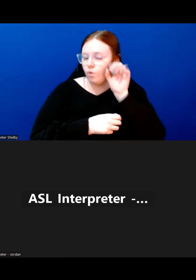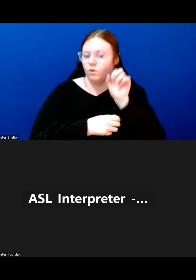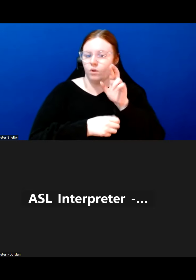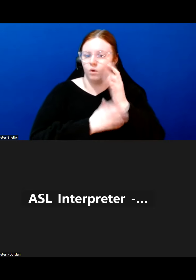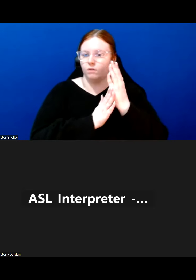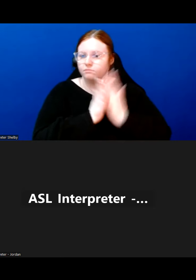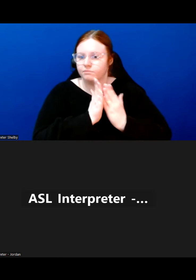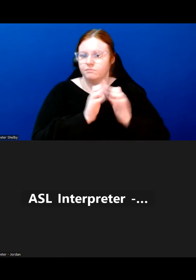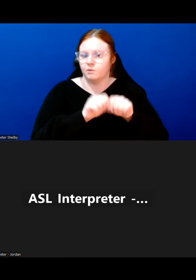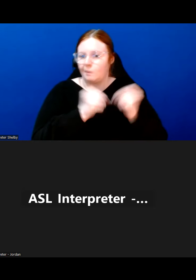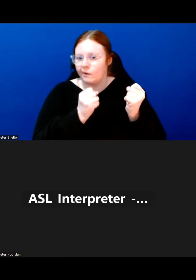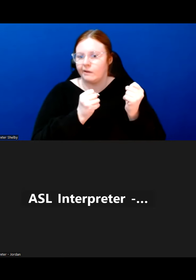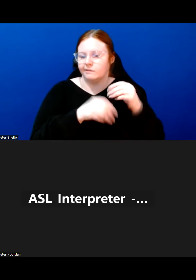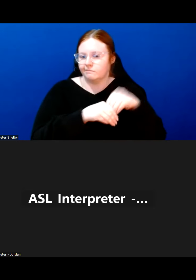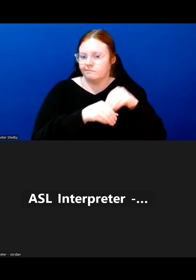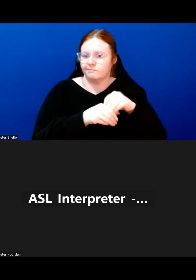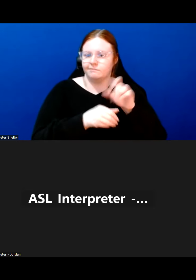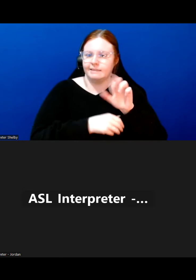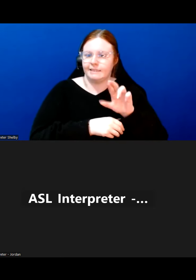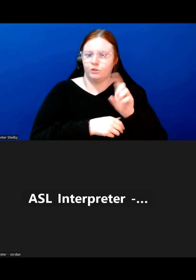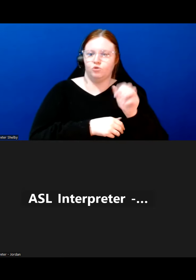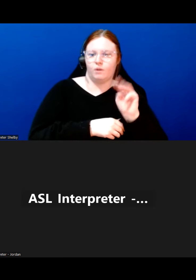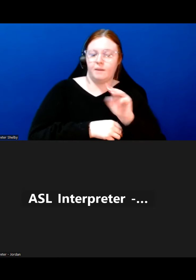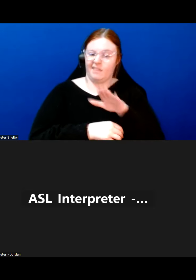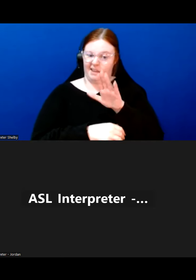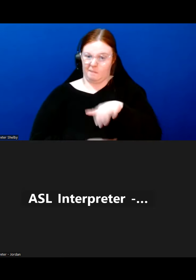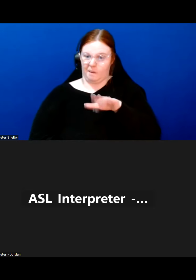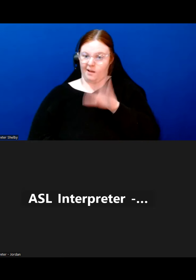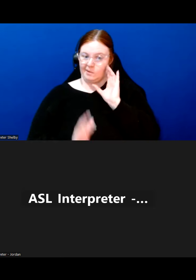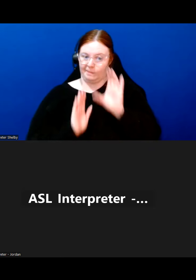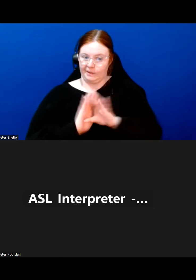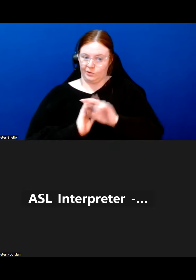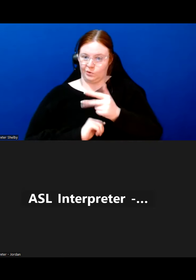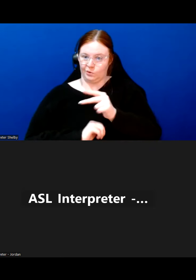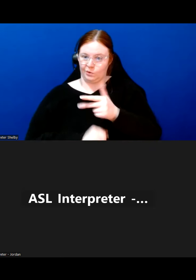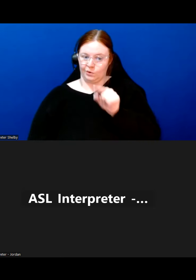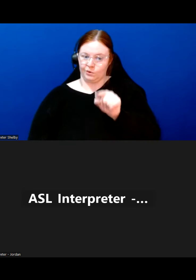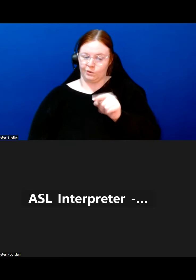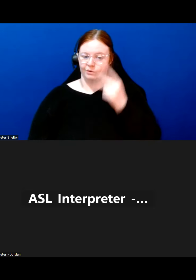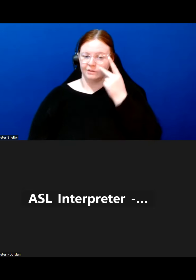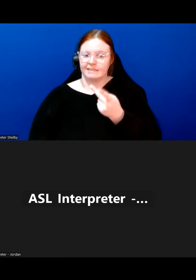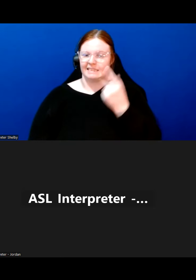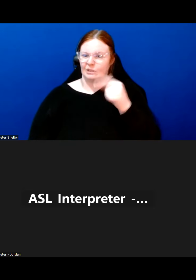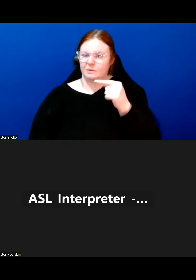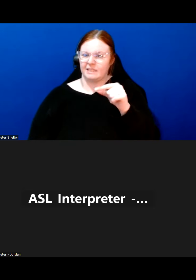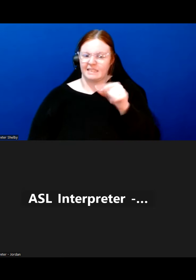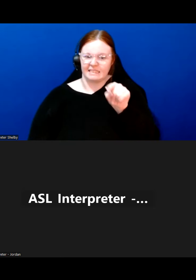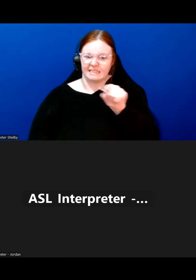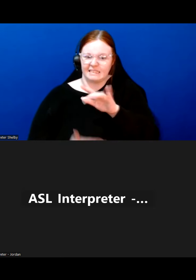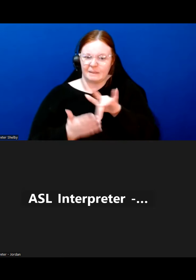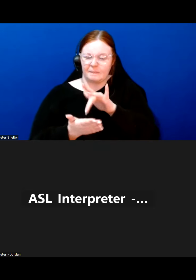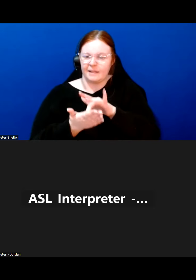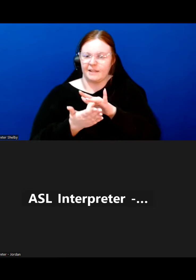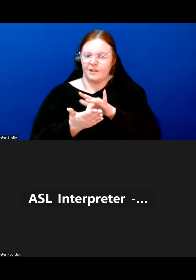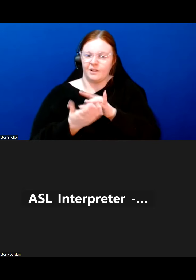perforation. And then in the bottom image there, you can see there's some fluid in the middle ear.